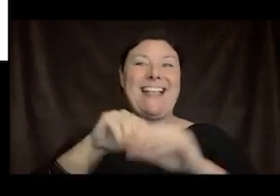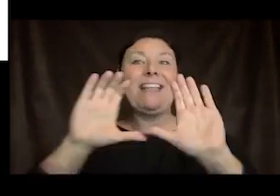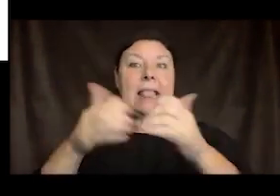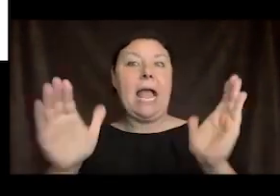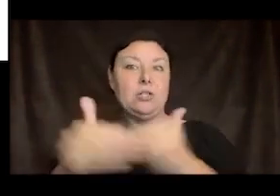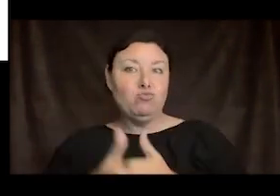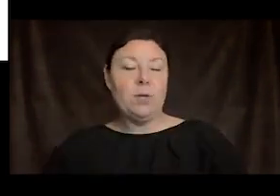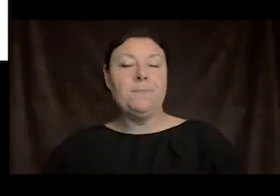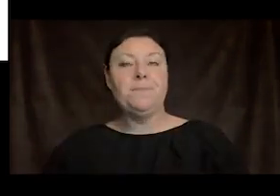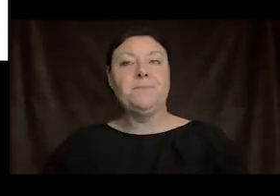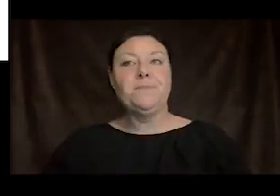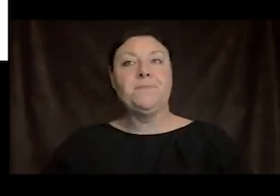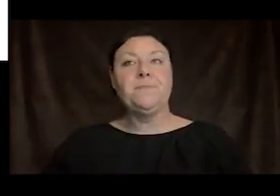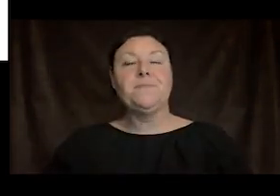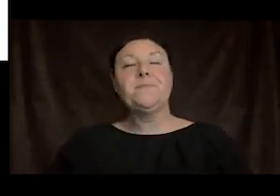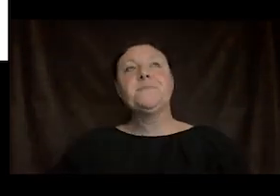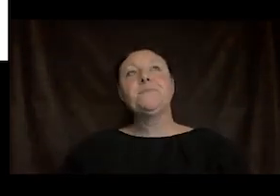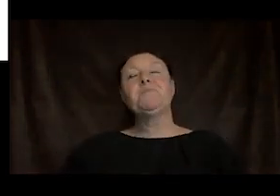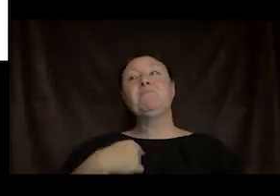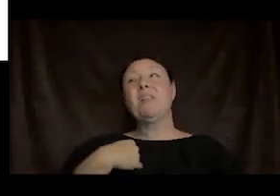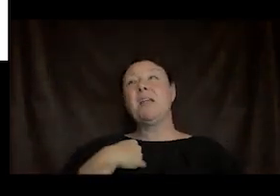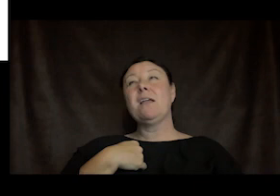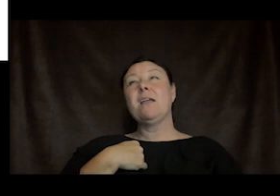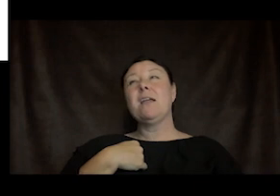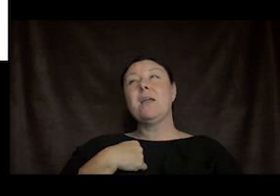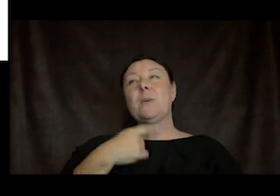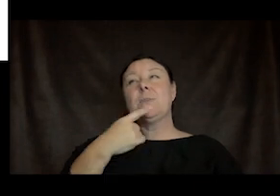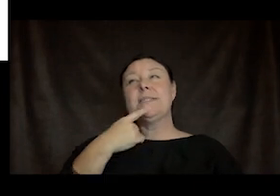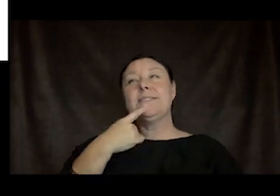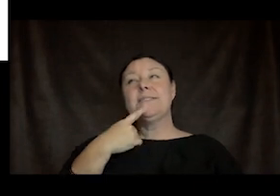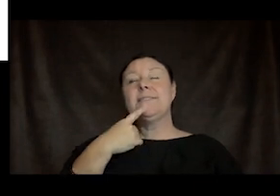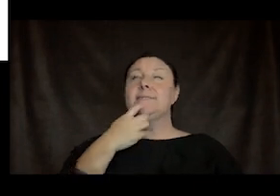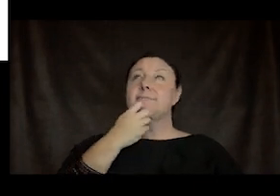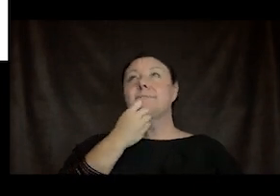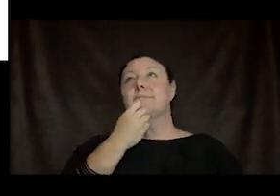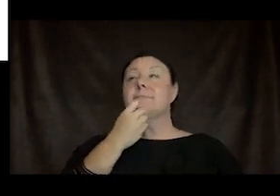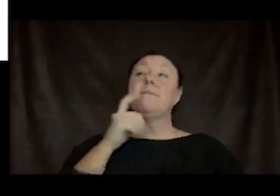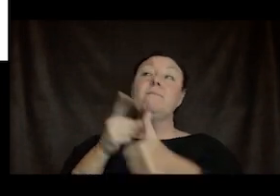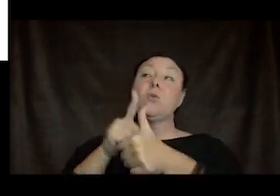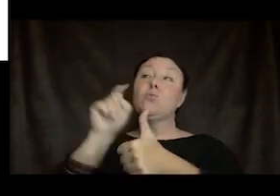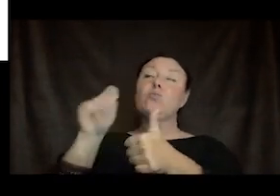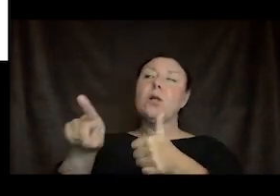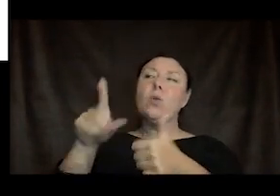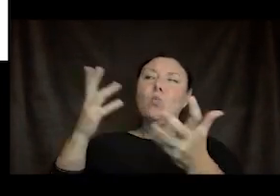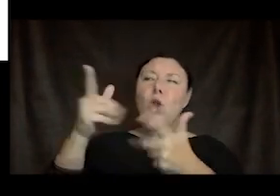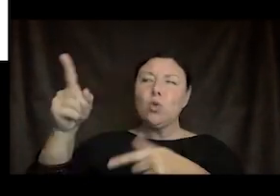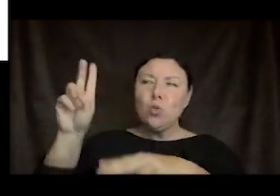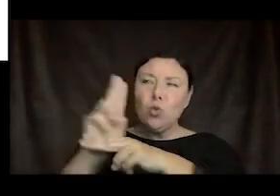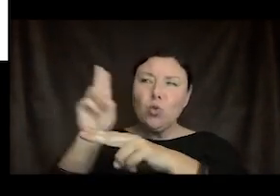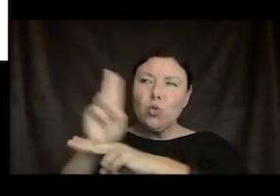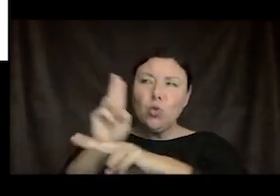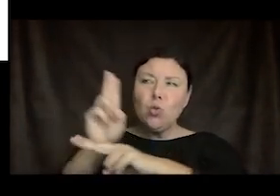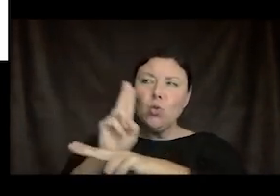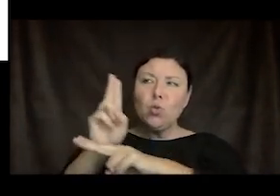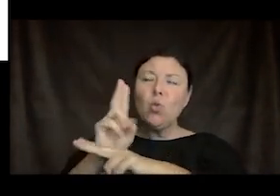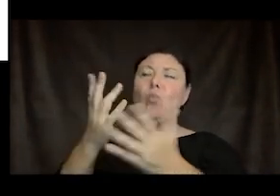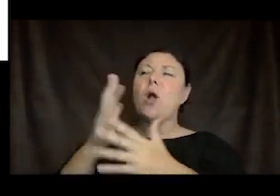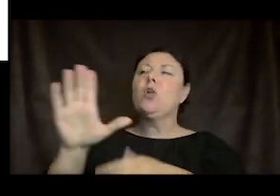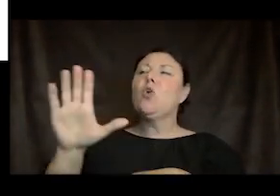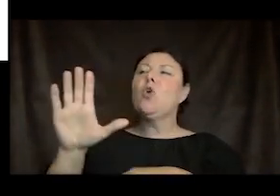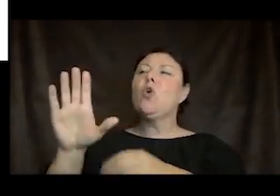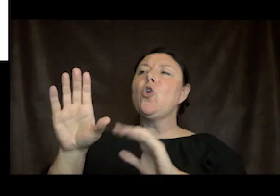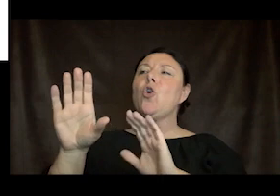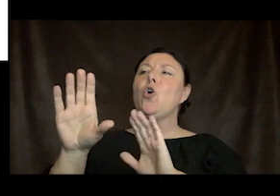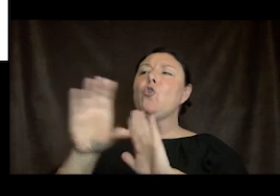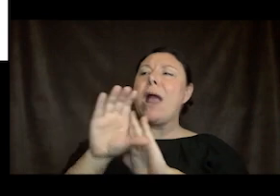Well, I think the first thing I would say is, what are you using to have for the criteria for